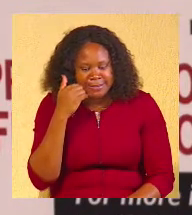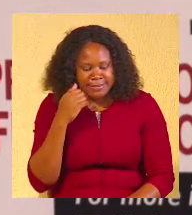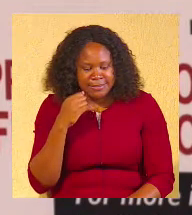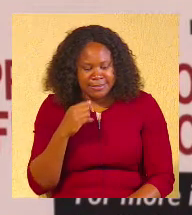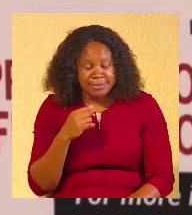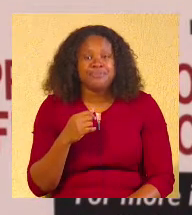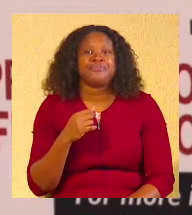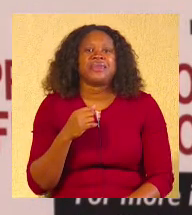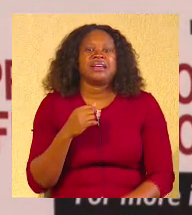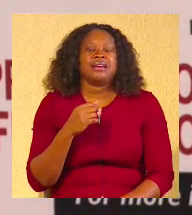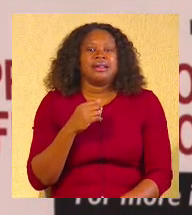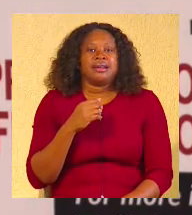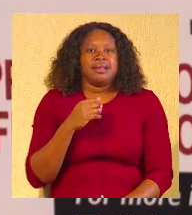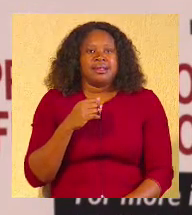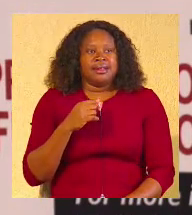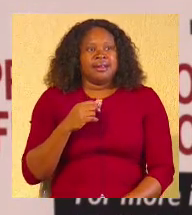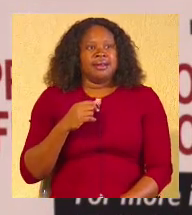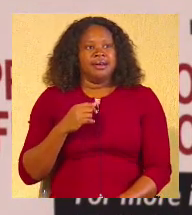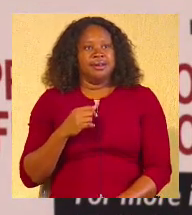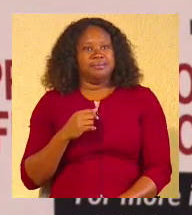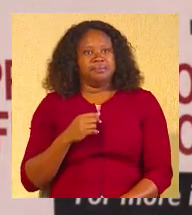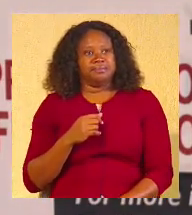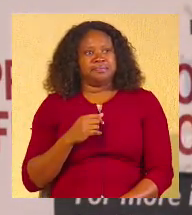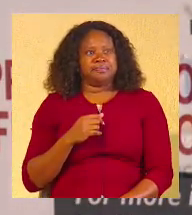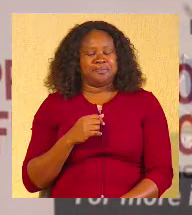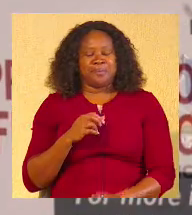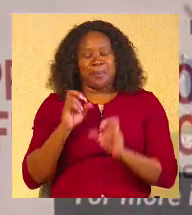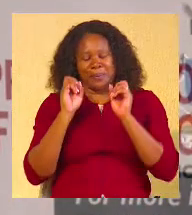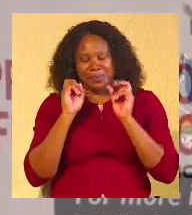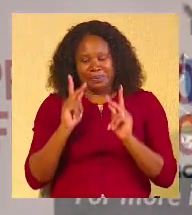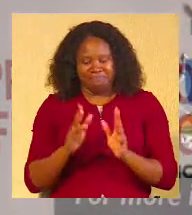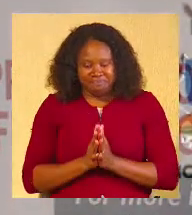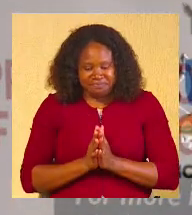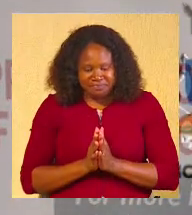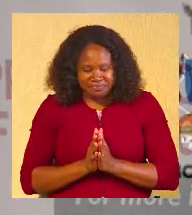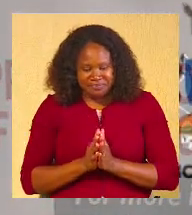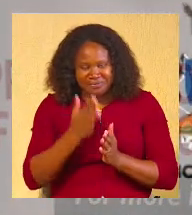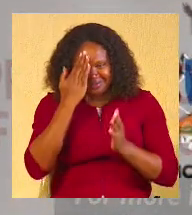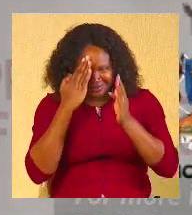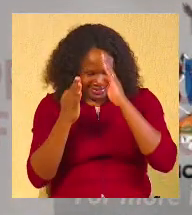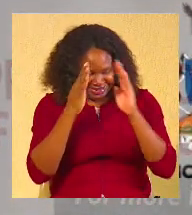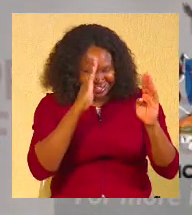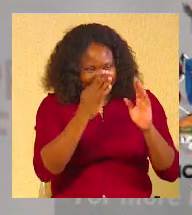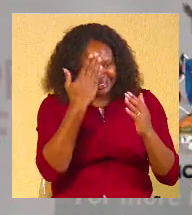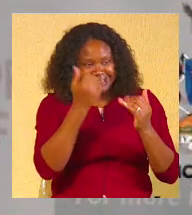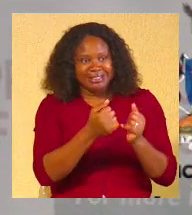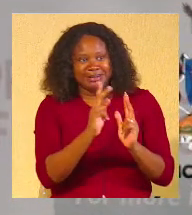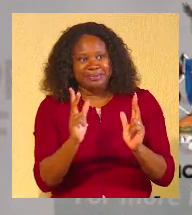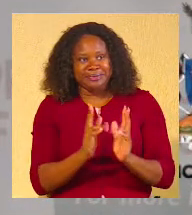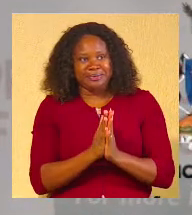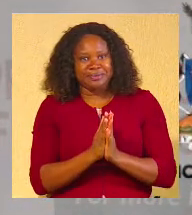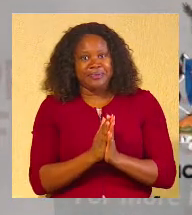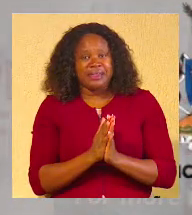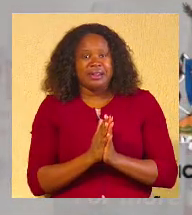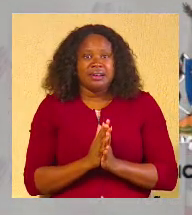Johannes, hello. Yes. Yes, you're live. All right. So good afternoon to the panelists. I